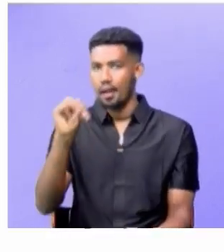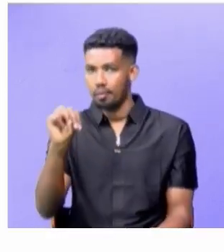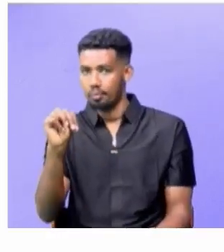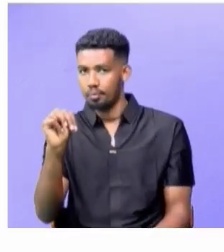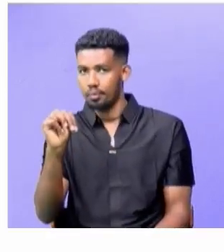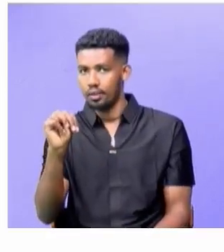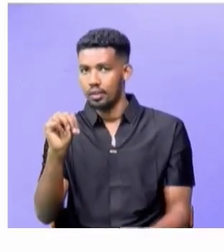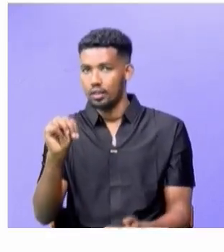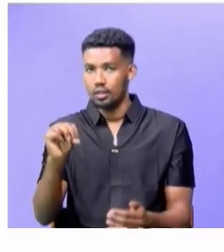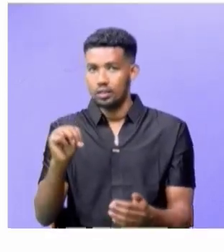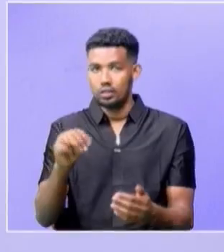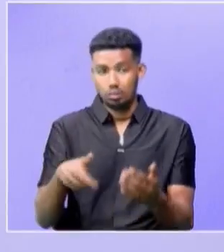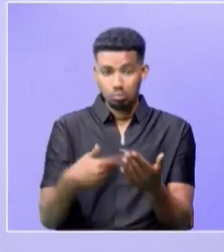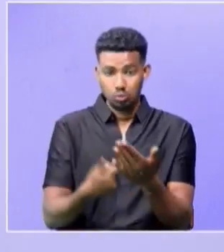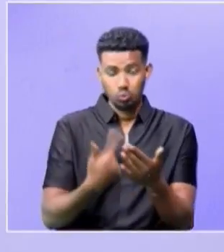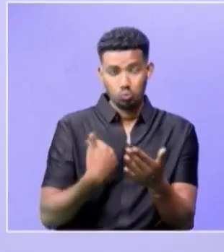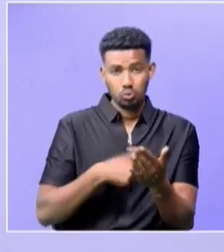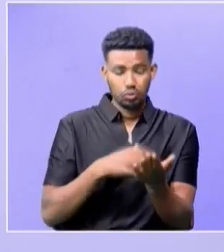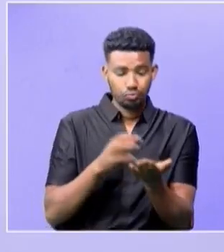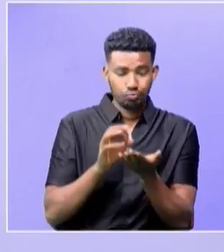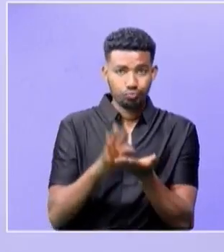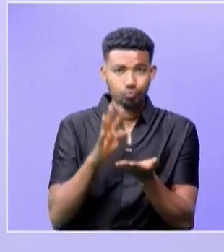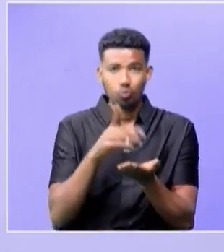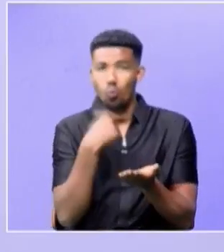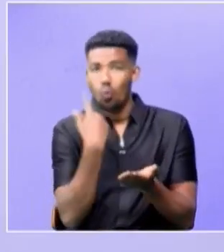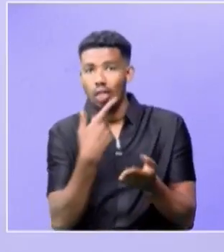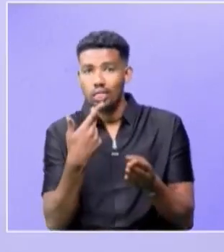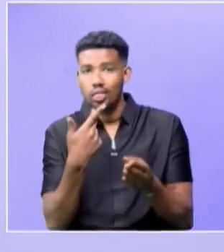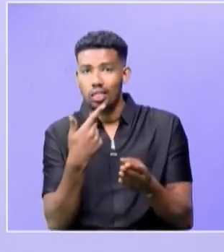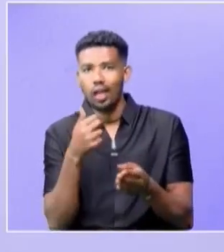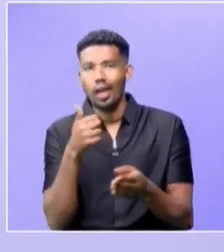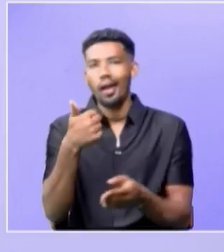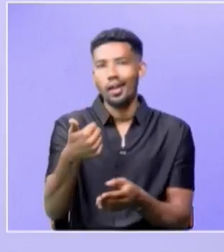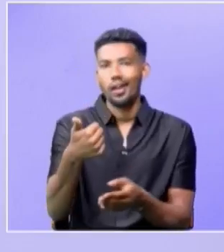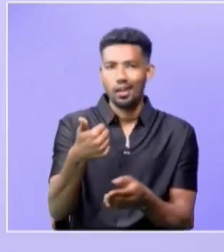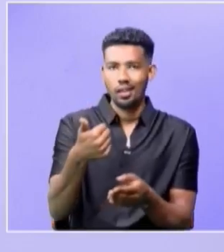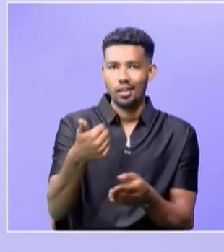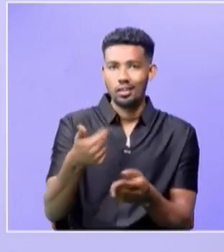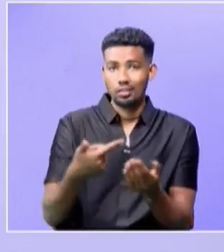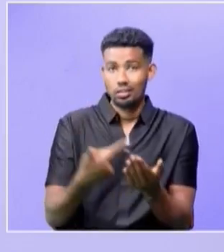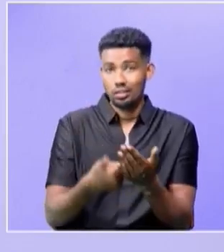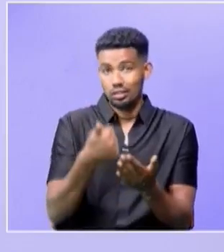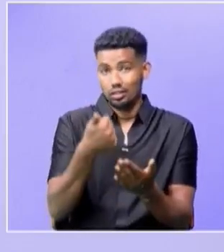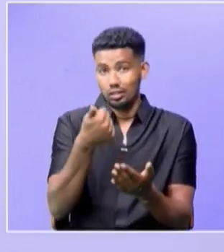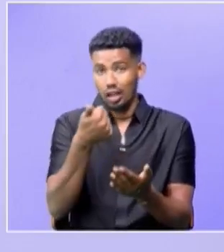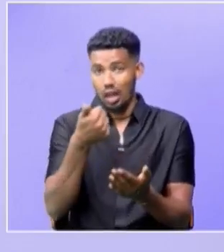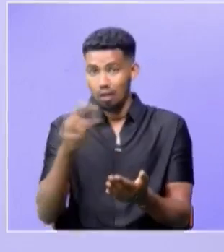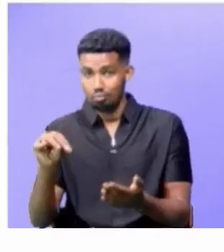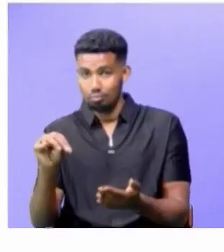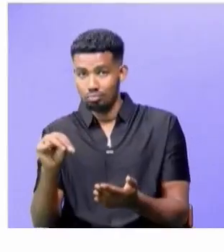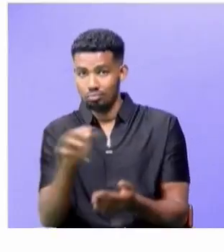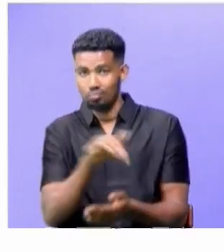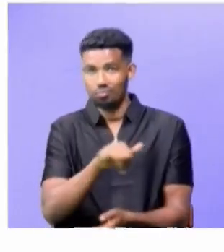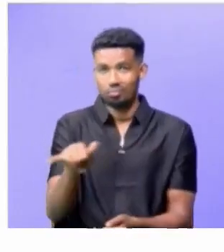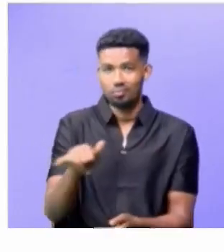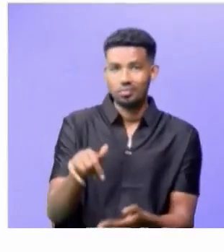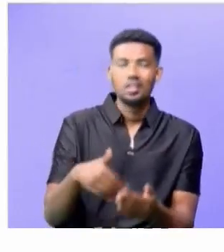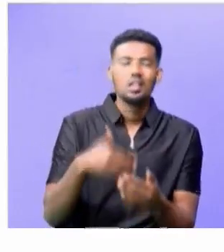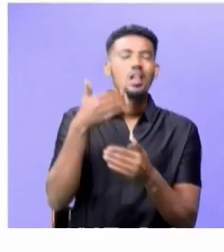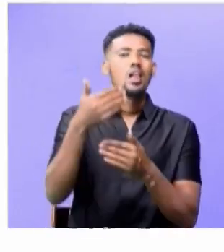skip a. This is the short form of I am. Here is. Let us use the next